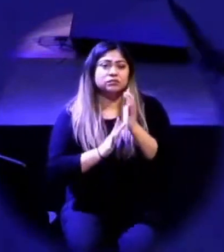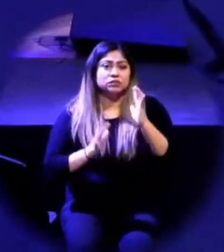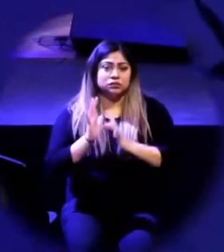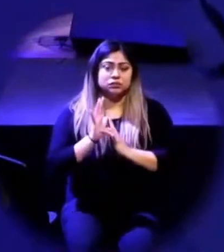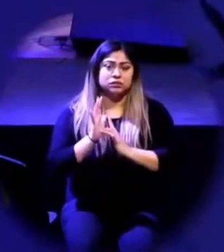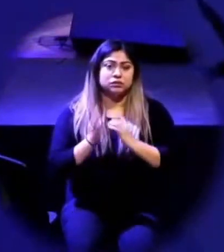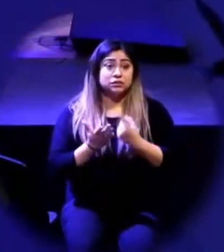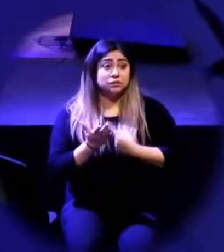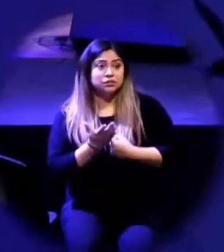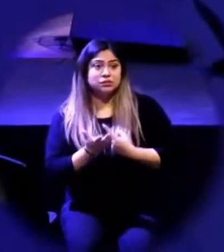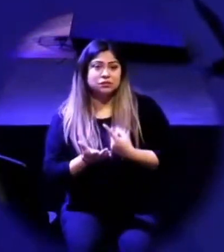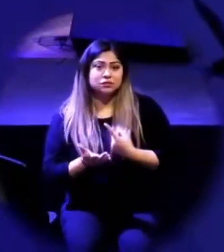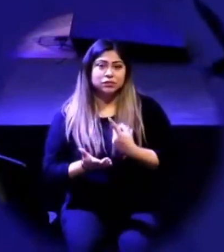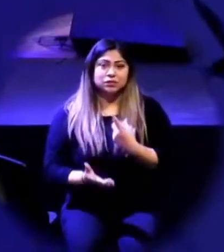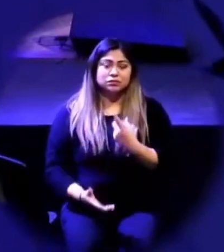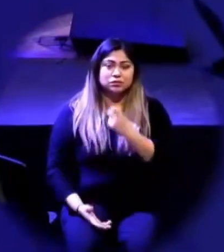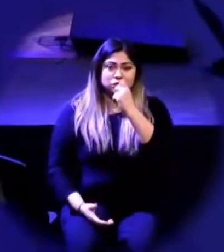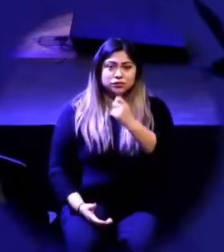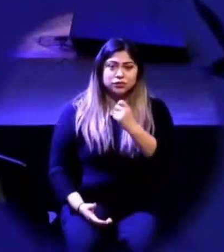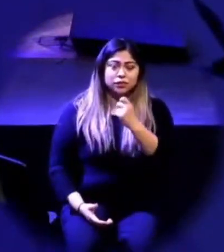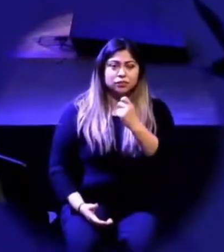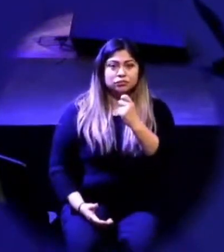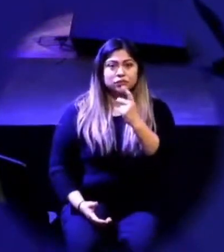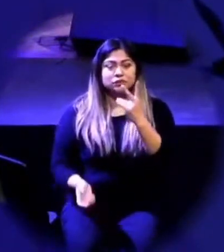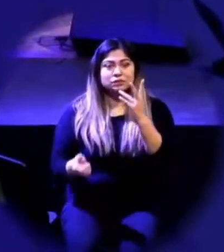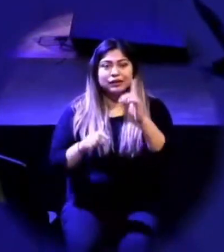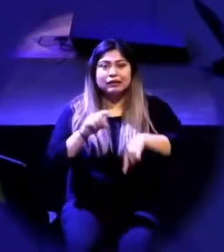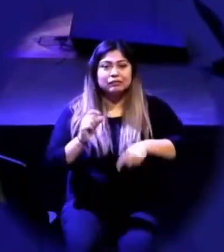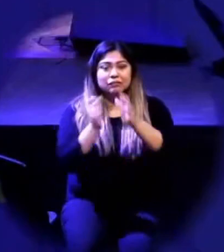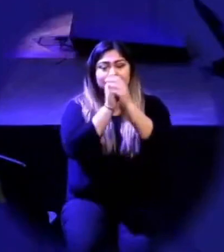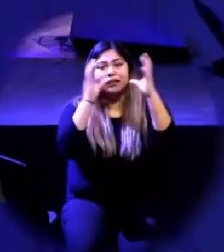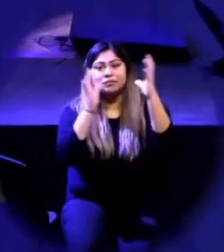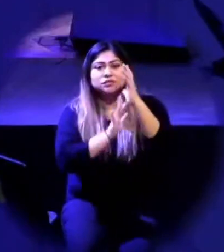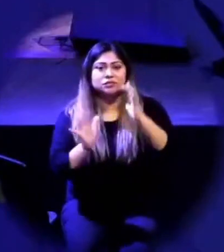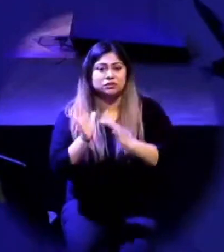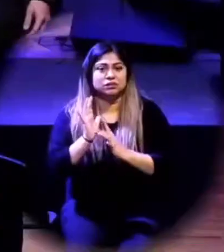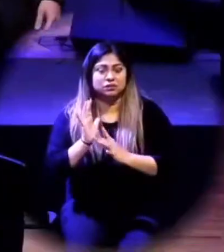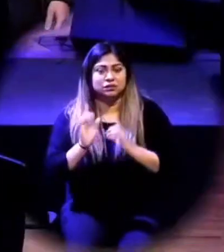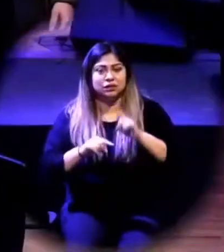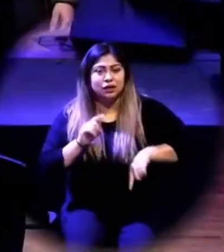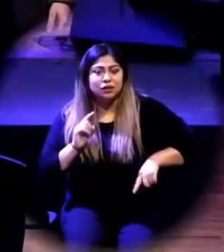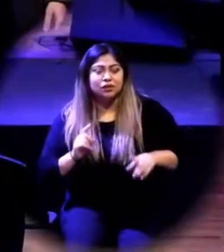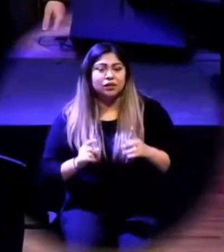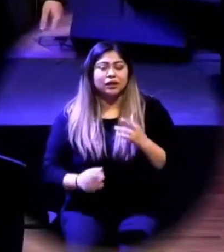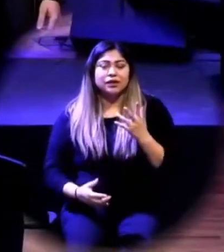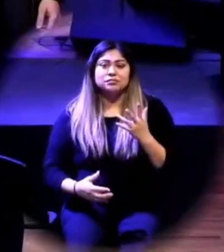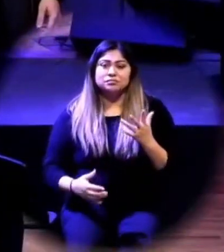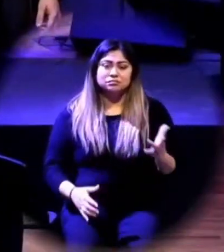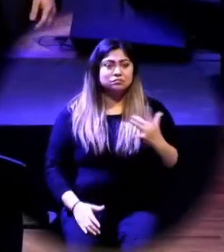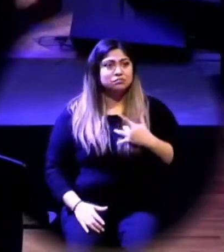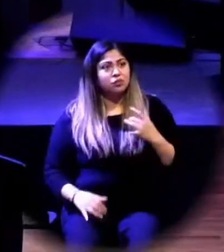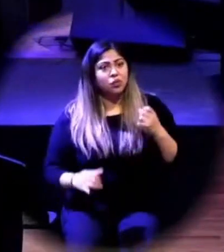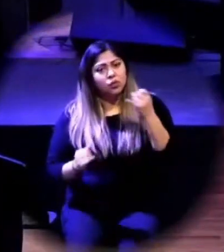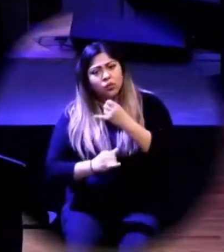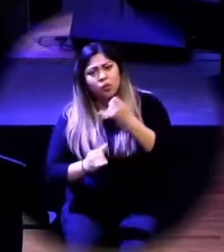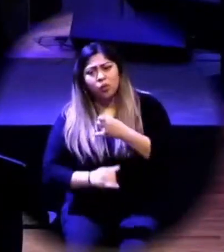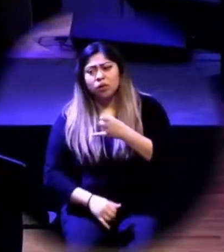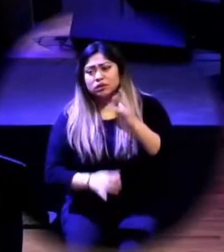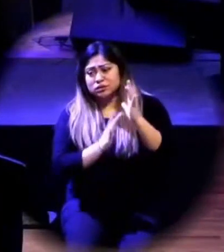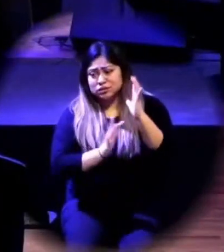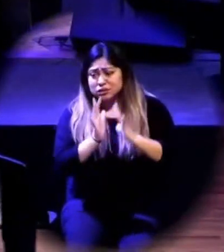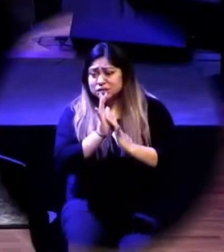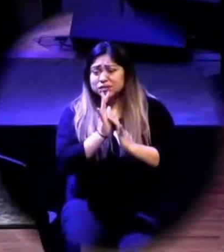don't always grasp how profound it is that the God of all creation left the security of heaven, where there is